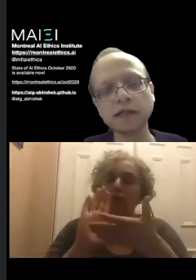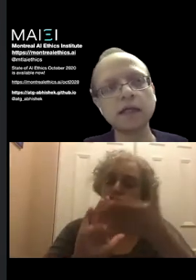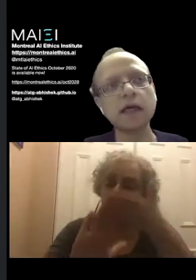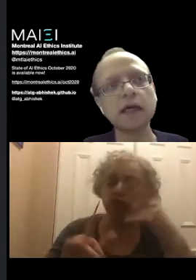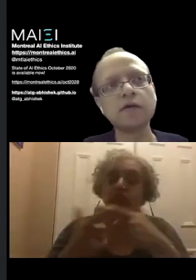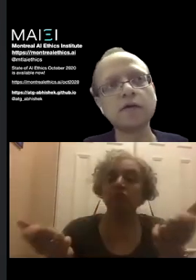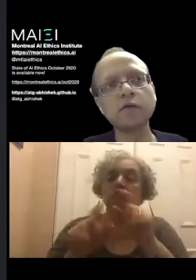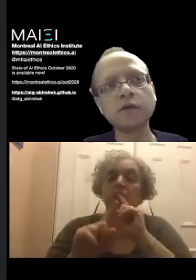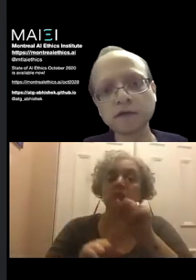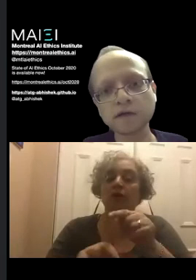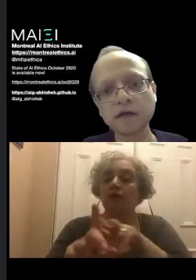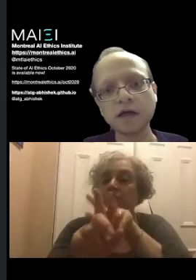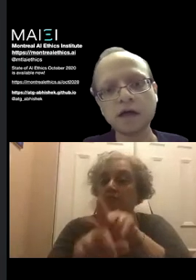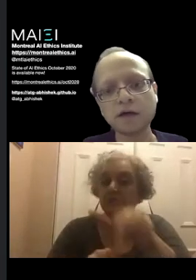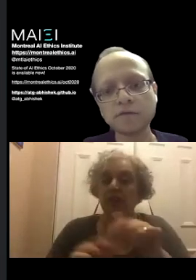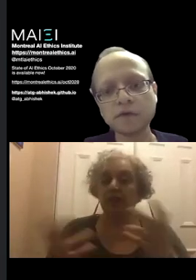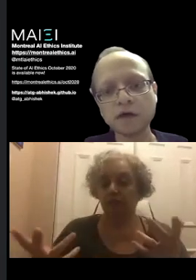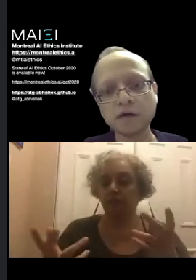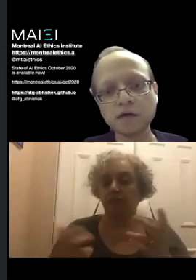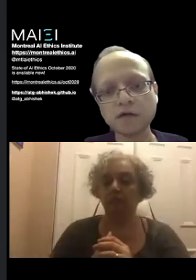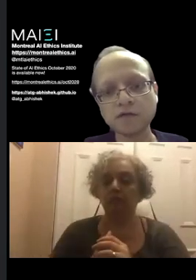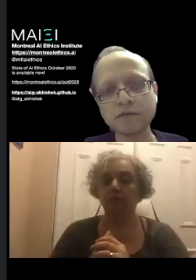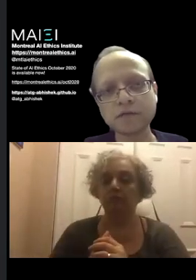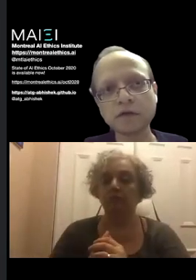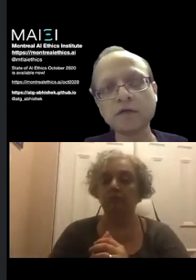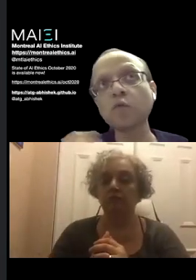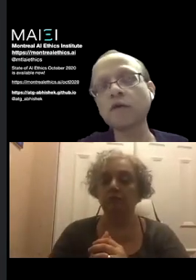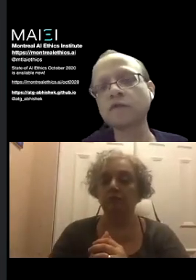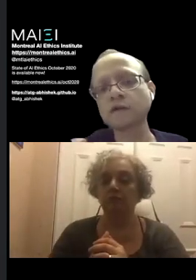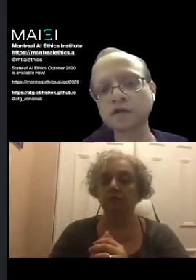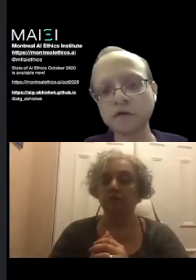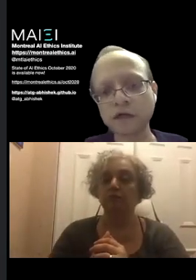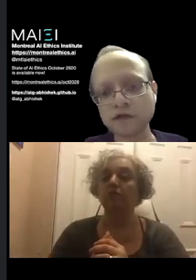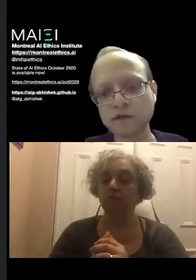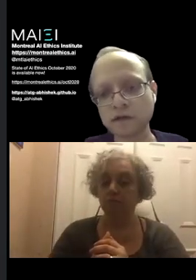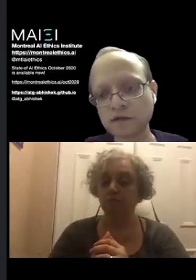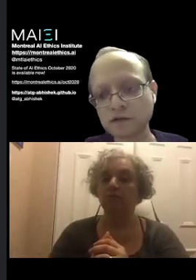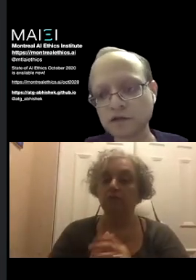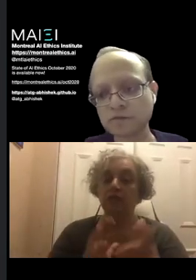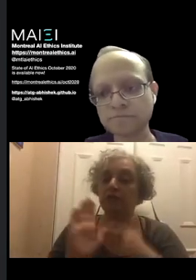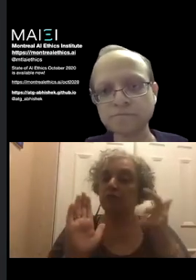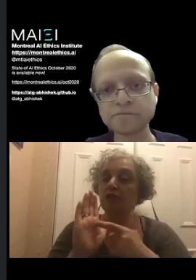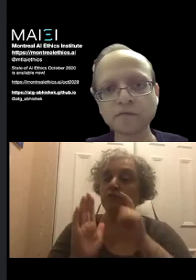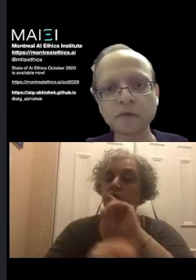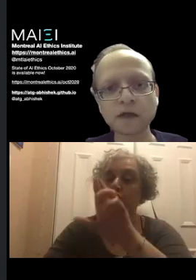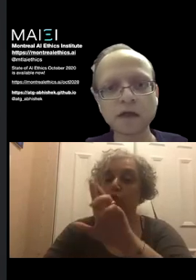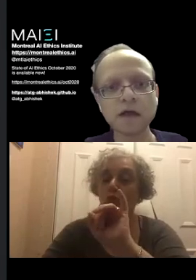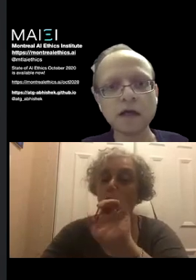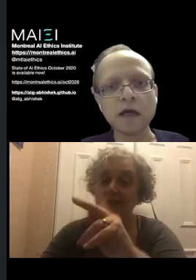without that, we risk, you know, giving more emphasis to correlations than causation.